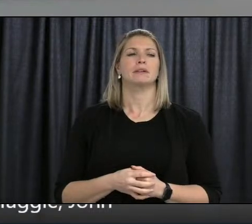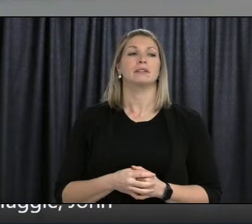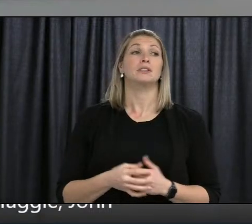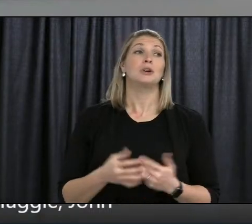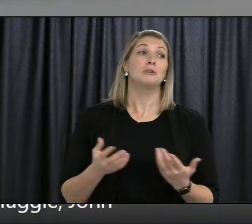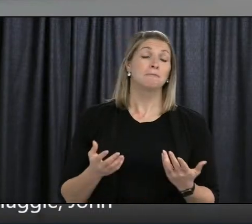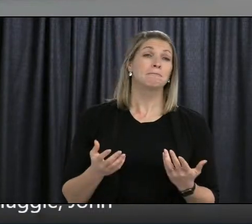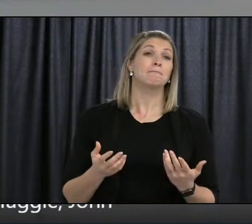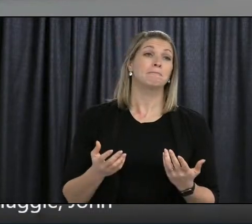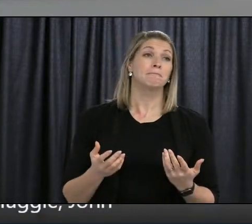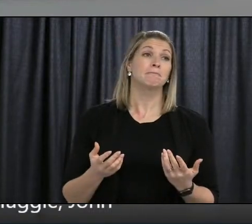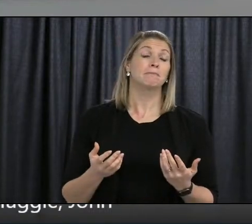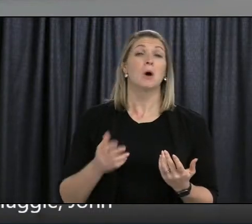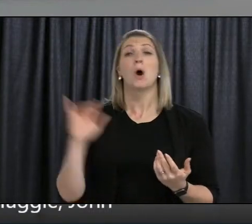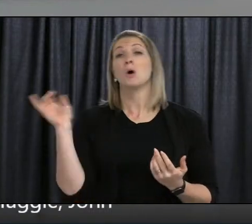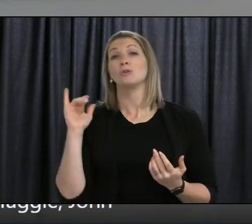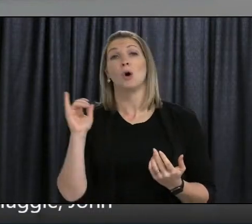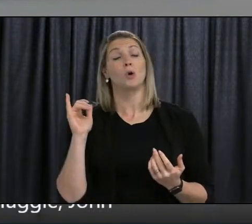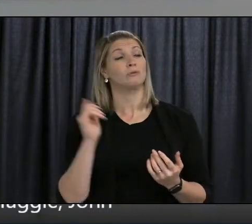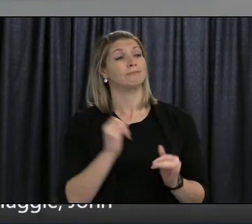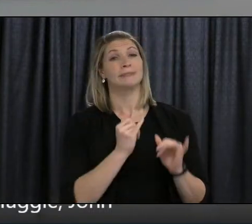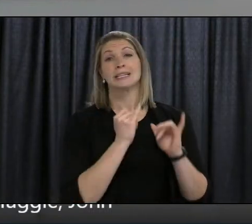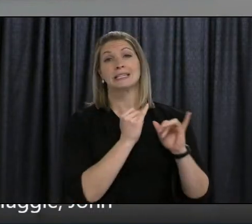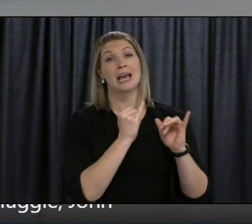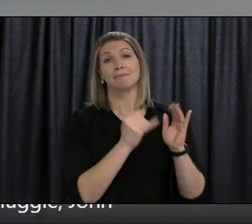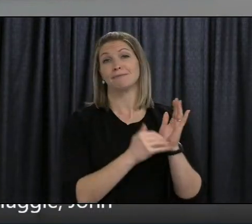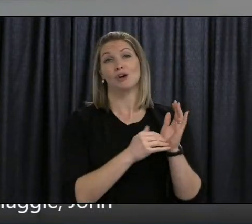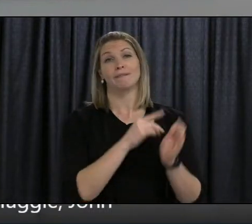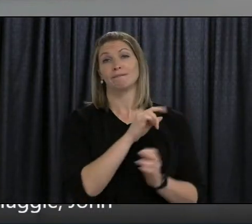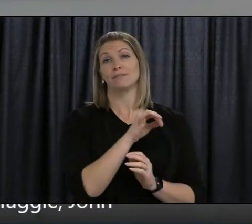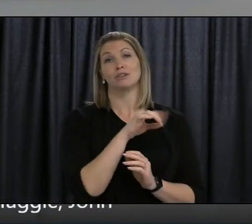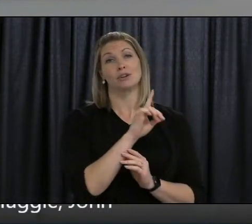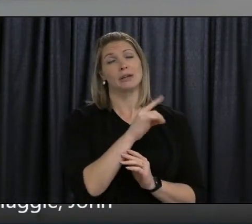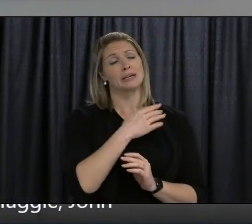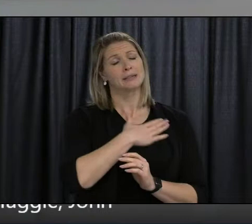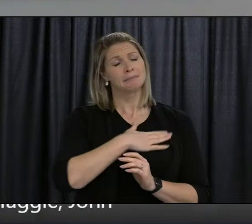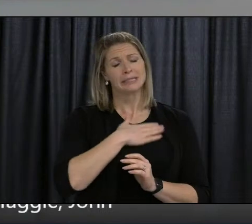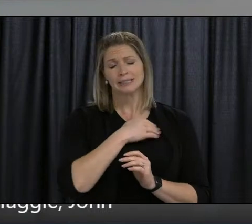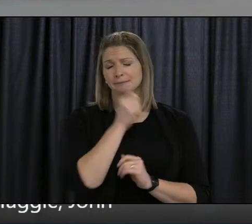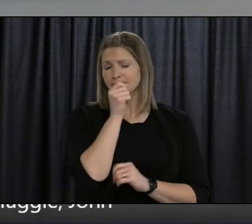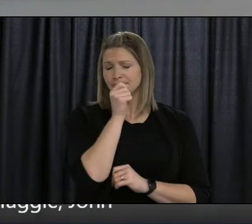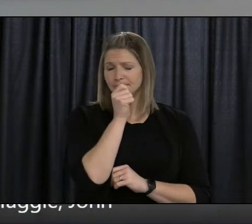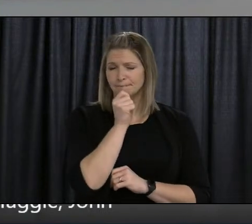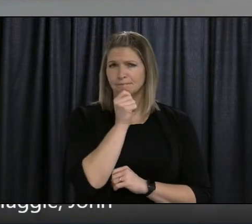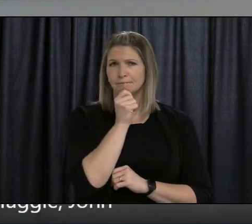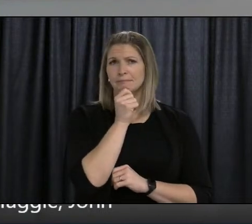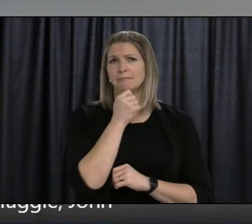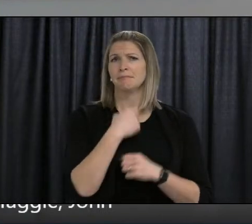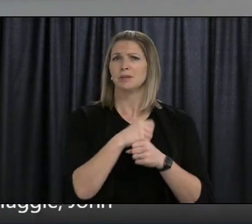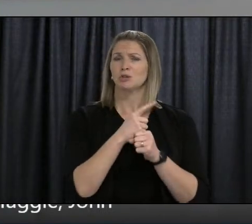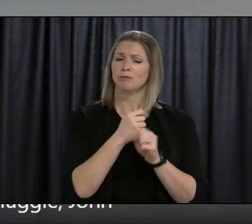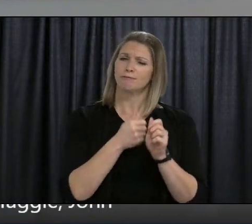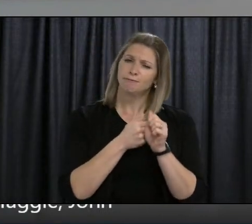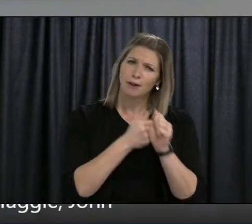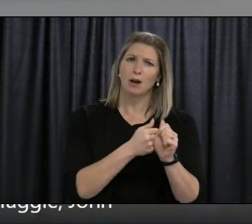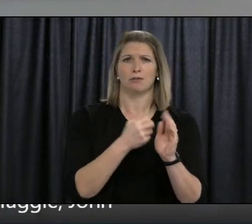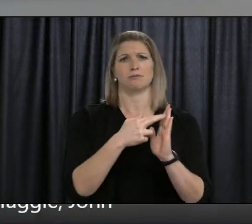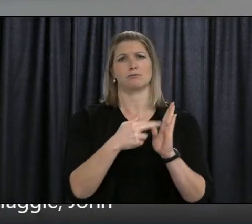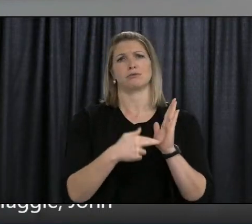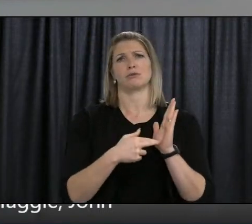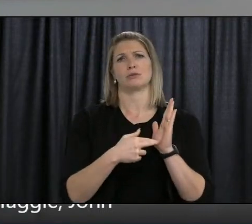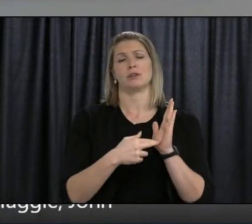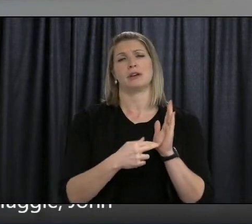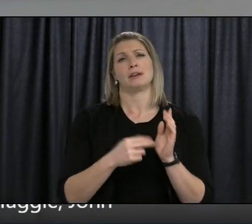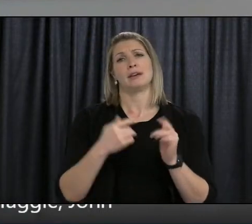I echo Dr. Fitzgerald's comments about holding the line and bearing in mind good public health advice about keeping